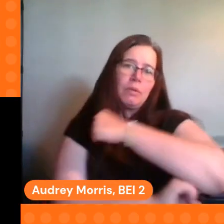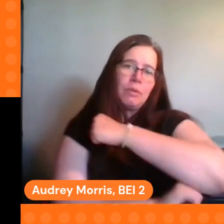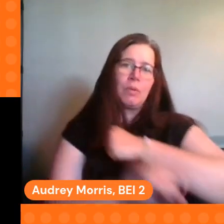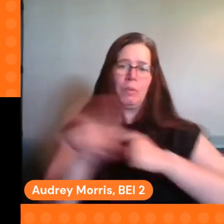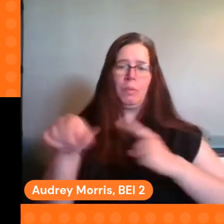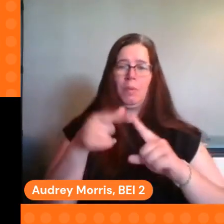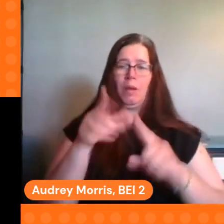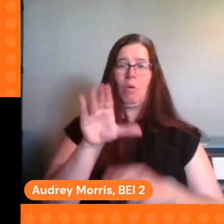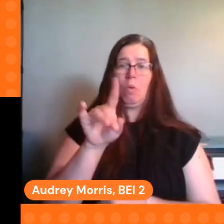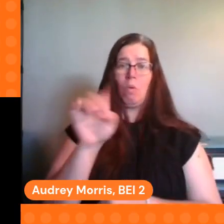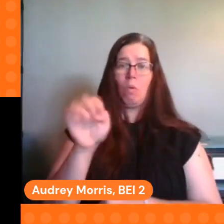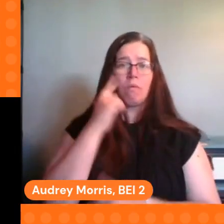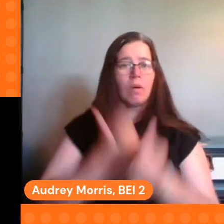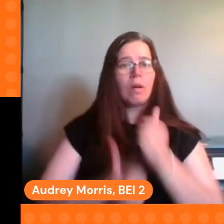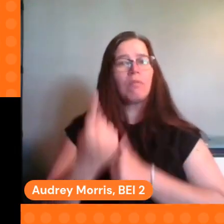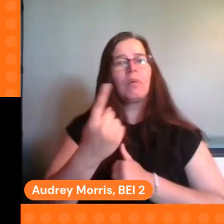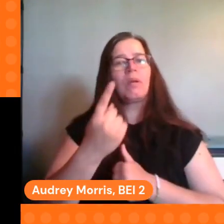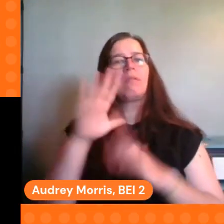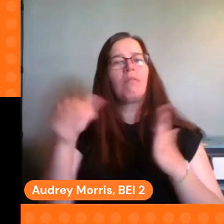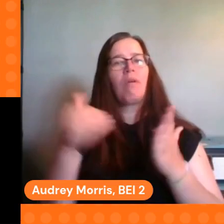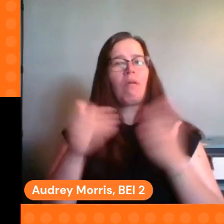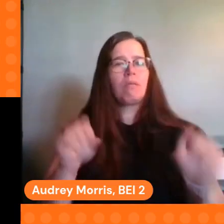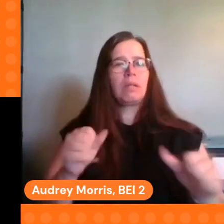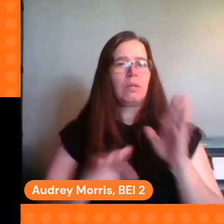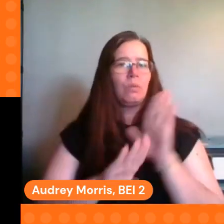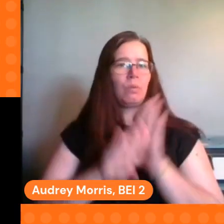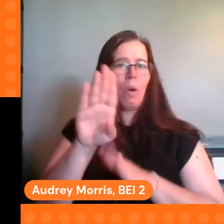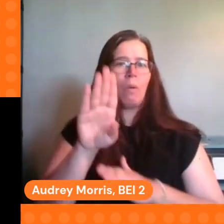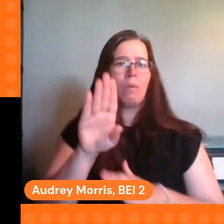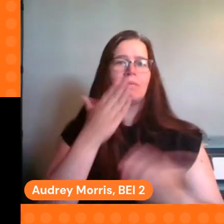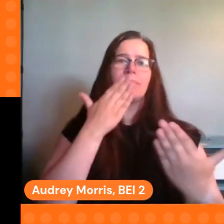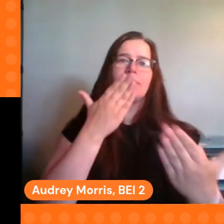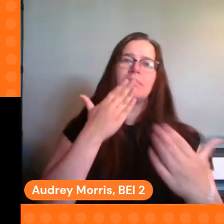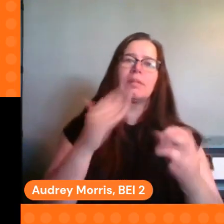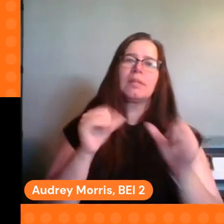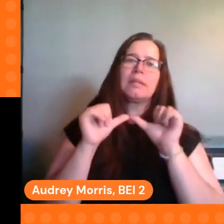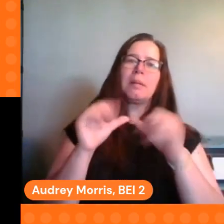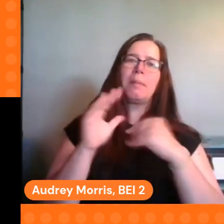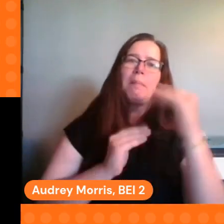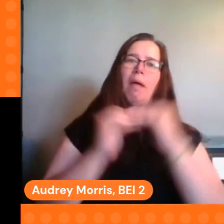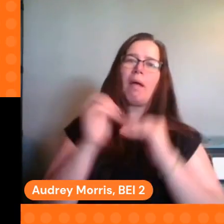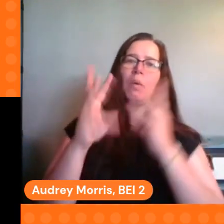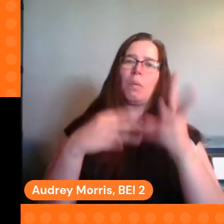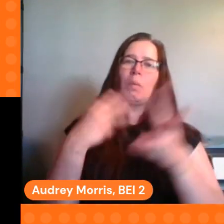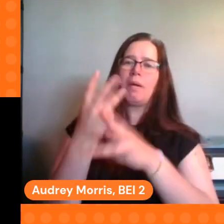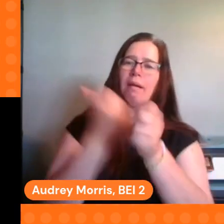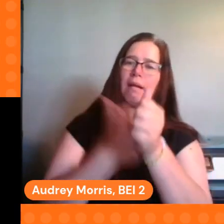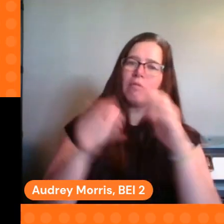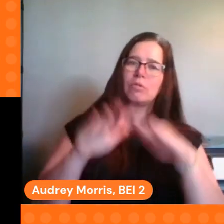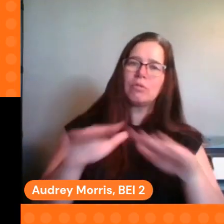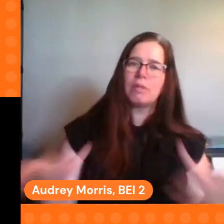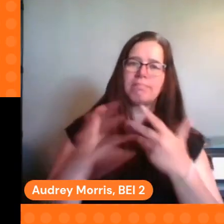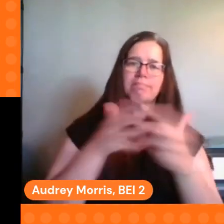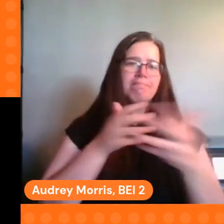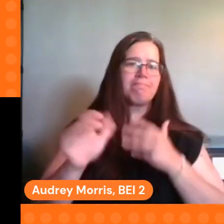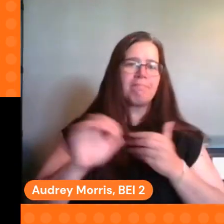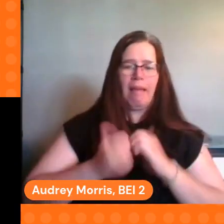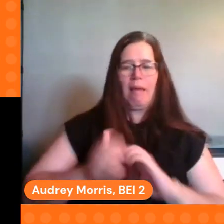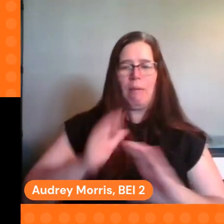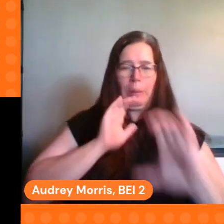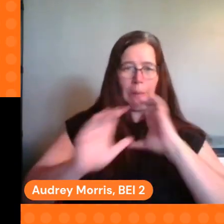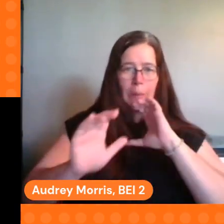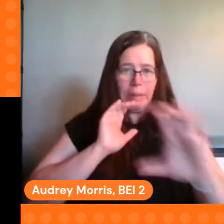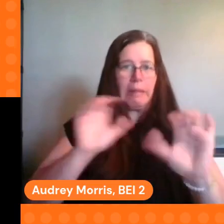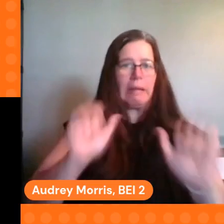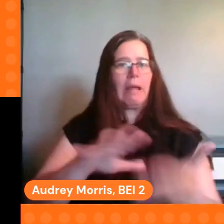everyone, everyone grows. Thank you, and let's keep building a world where every child, no matter how they communicate, can